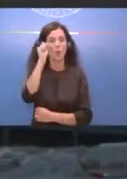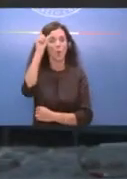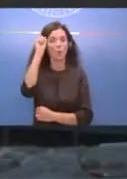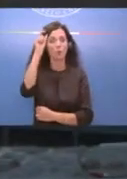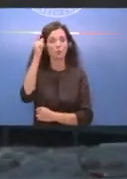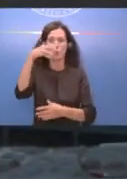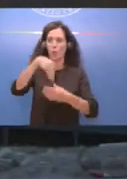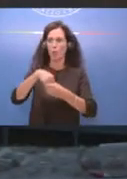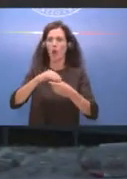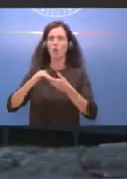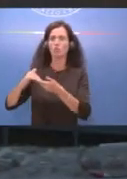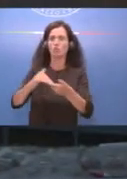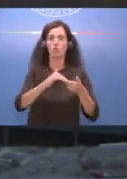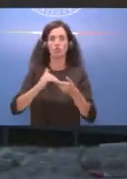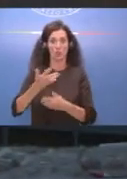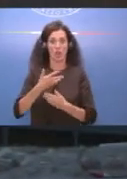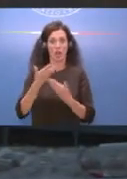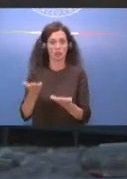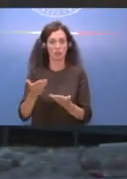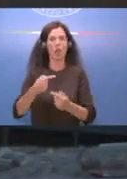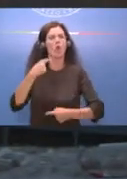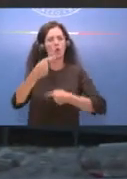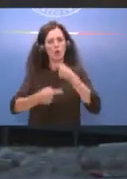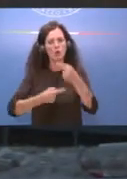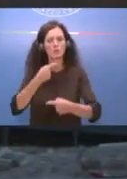disabili termini